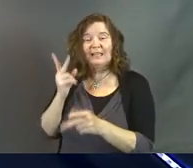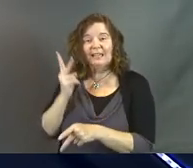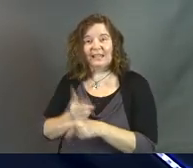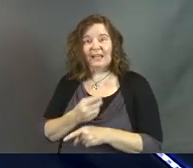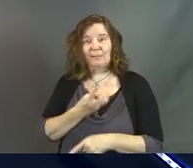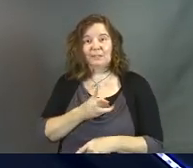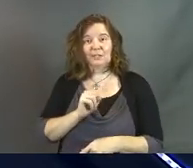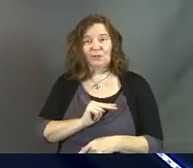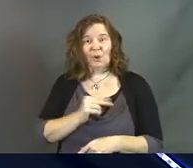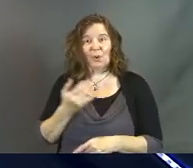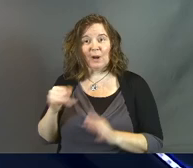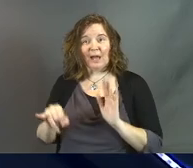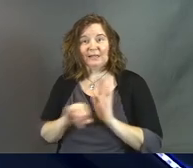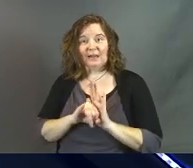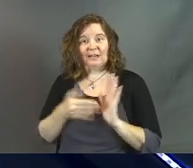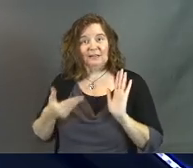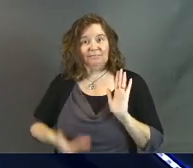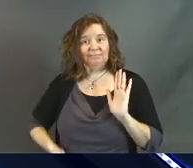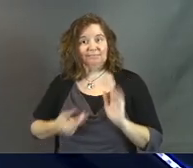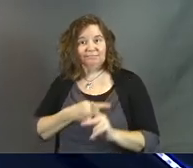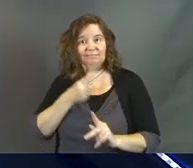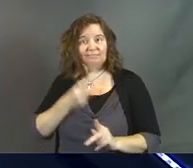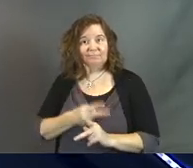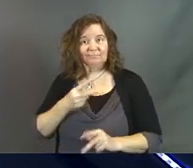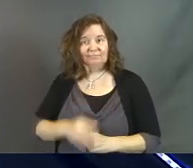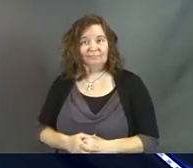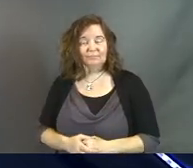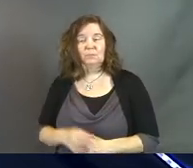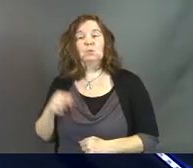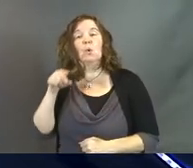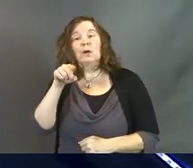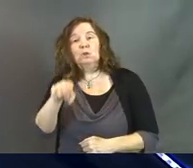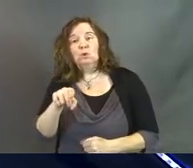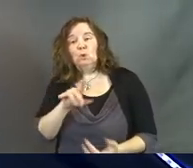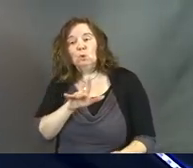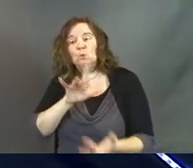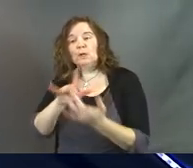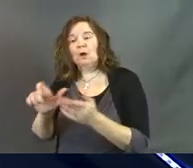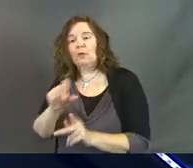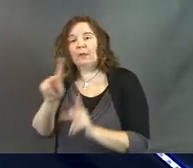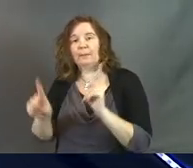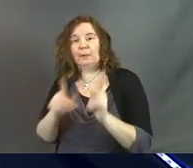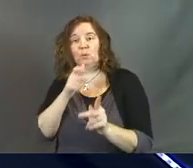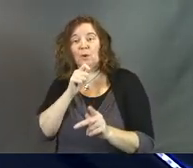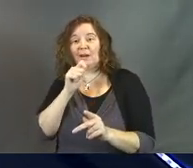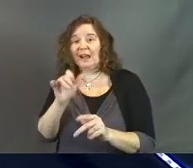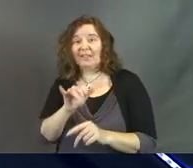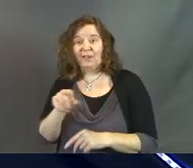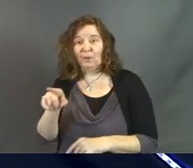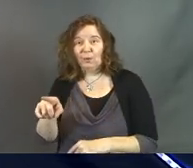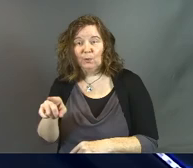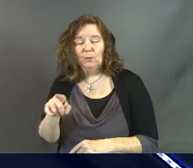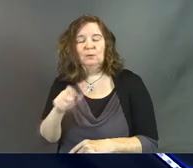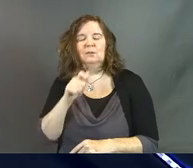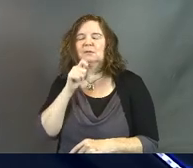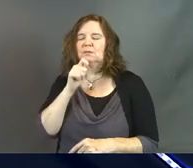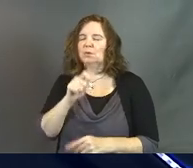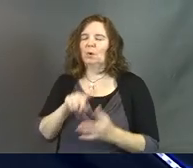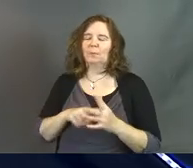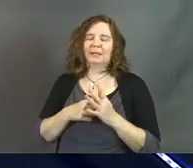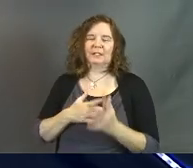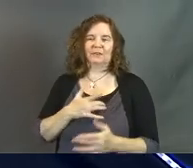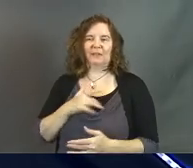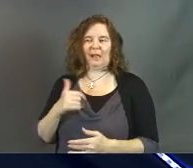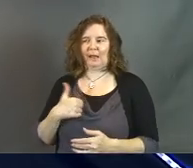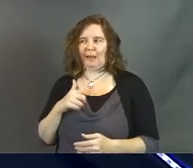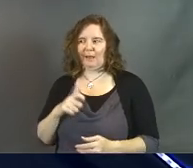kept his own ethnicity intact. So as you reach out to other people who are not like you, do not begin to